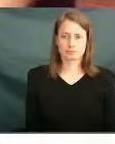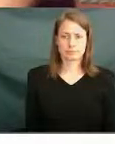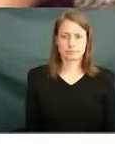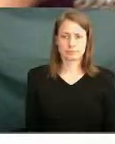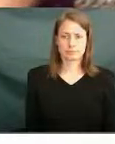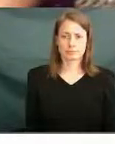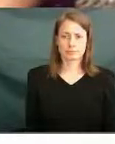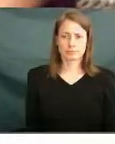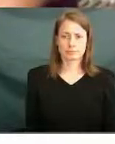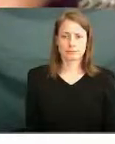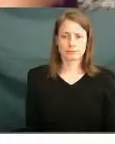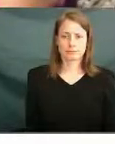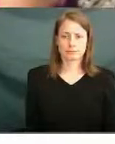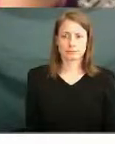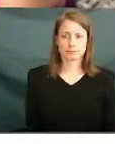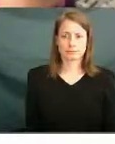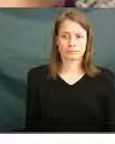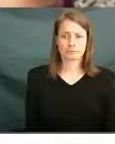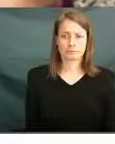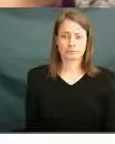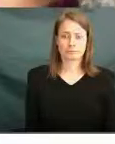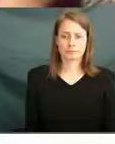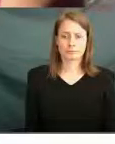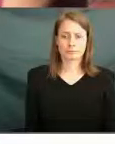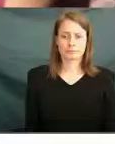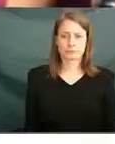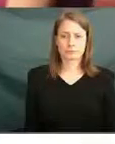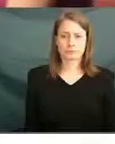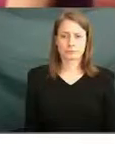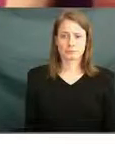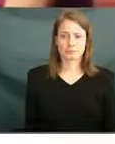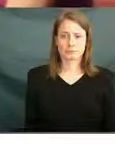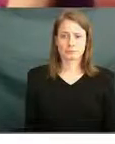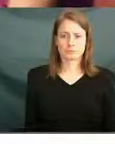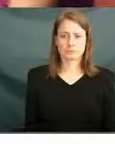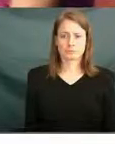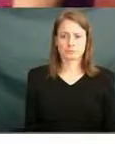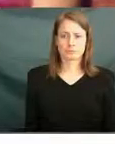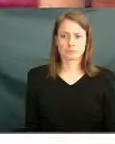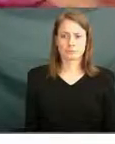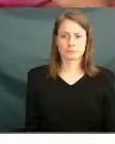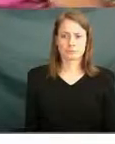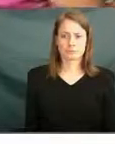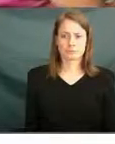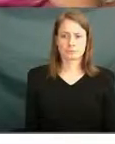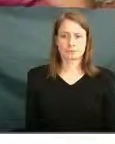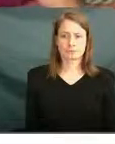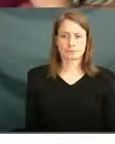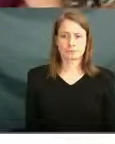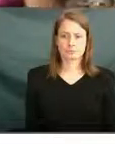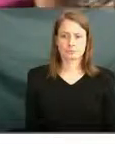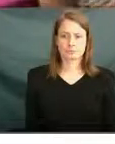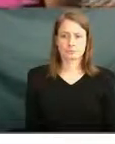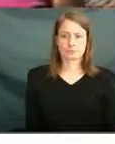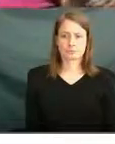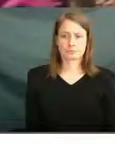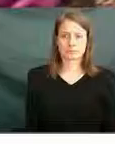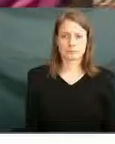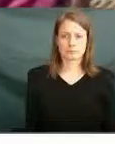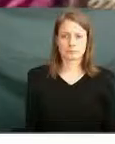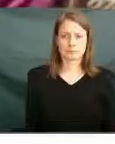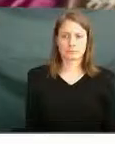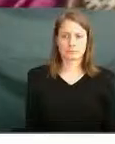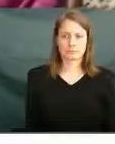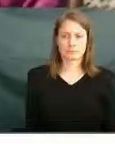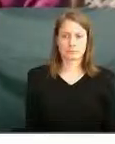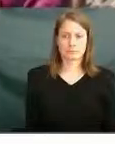ble raknet her. Ja, men det skal vi ordne. Skal vi gå og finne de som du har lyst til å være med? Kom her. Jo, vi går og finner hvor er de i klassen